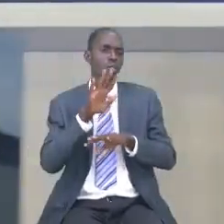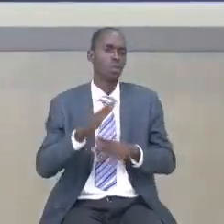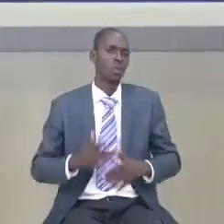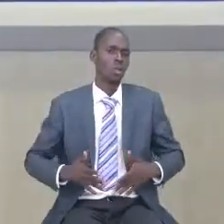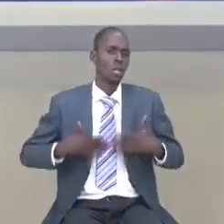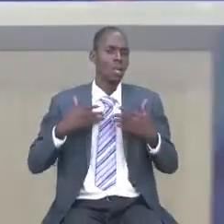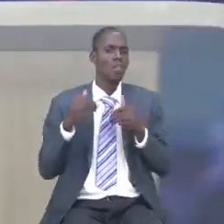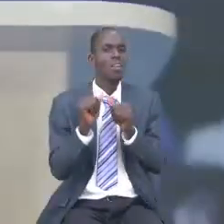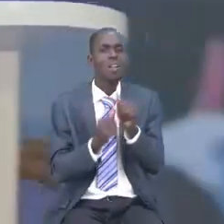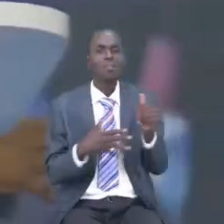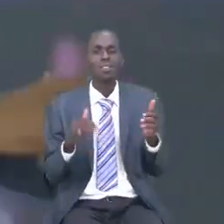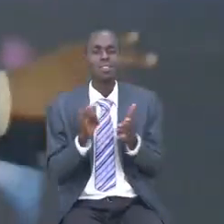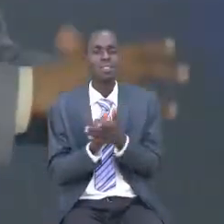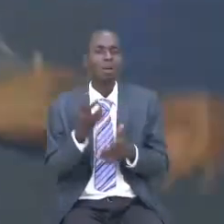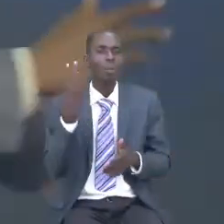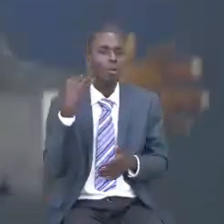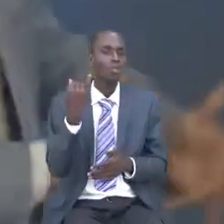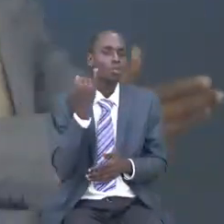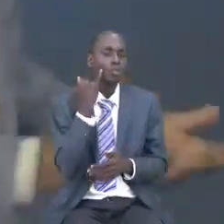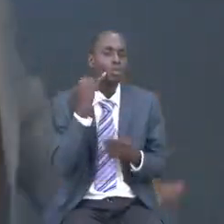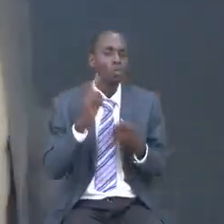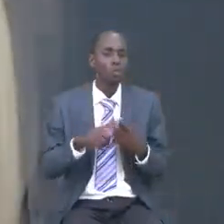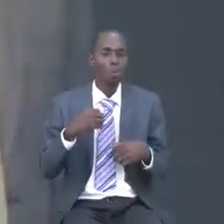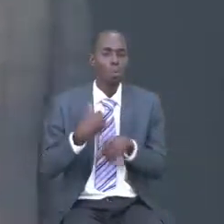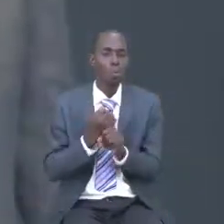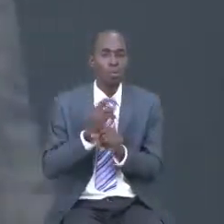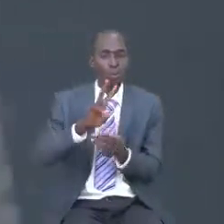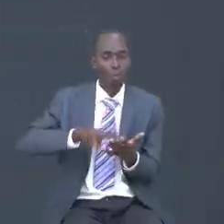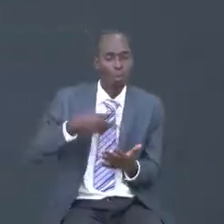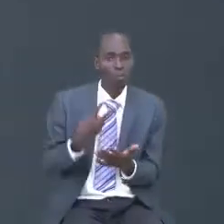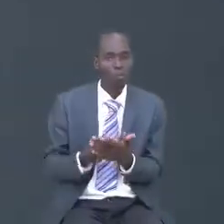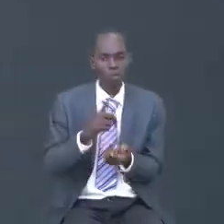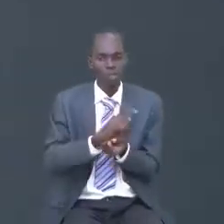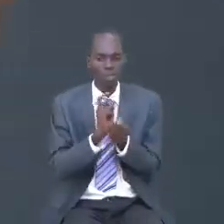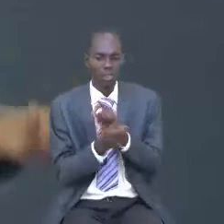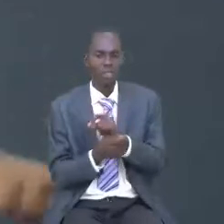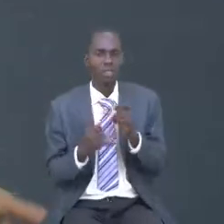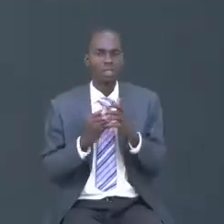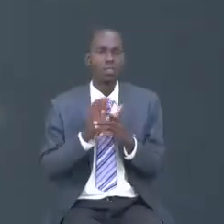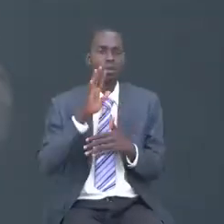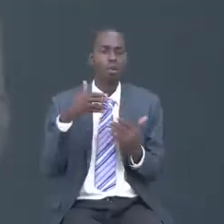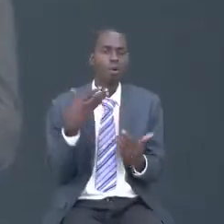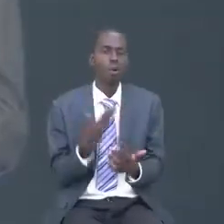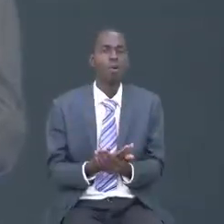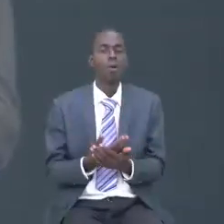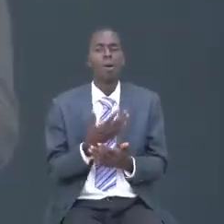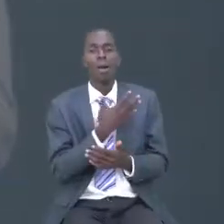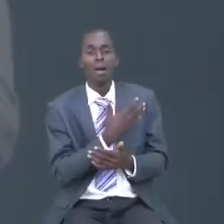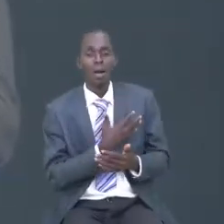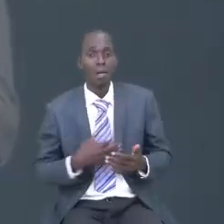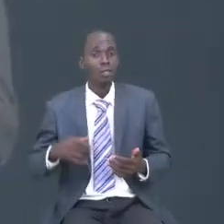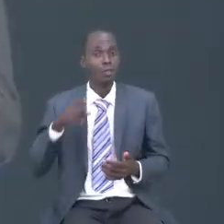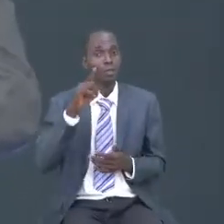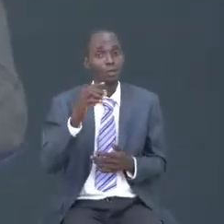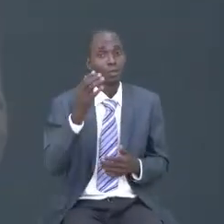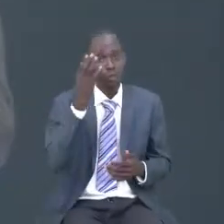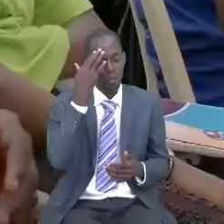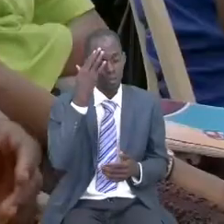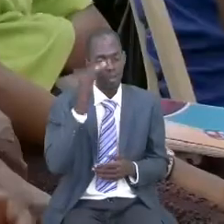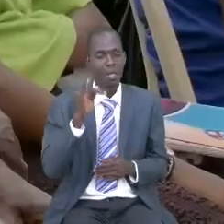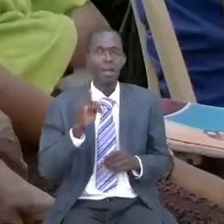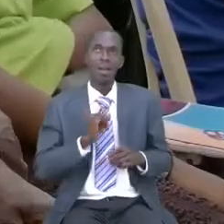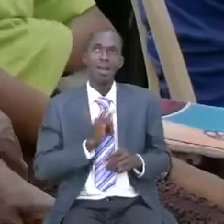supposed to be a stumbling block, you turn that around and you're always positive, and you know, I will get